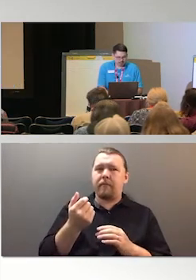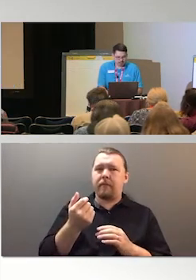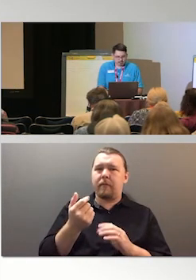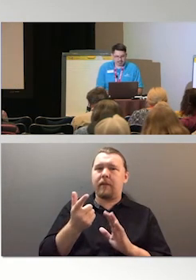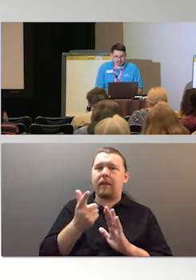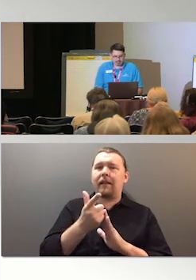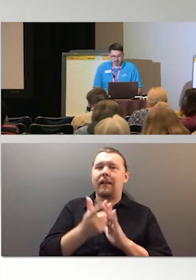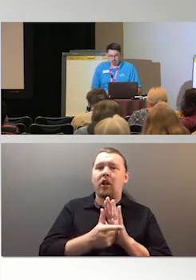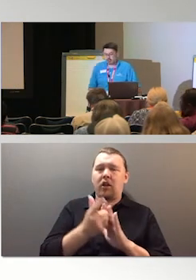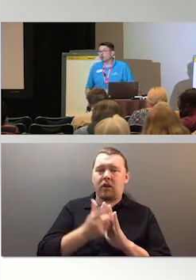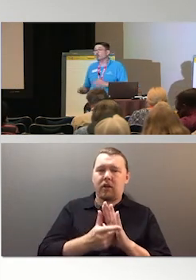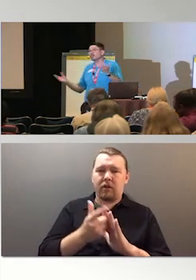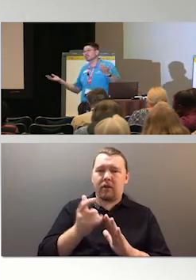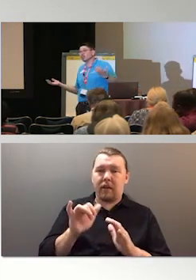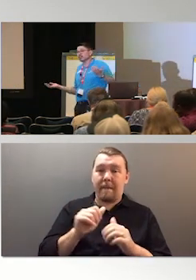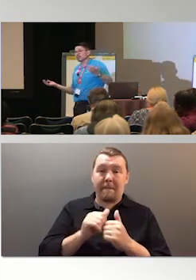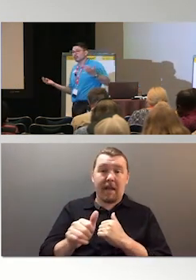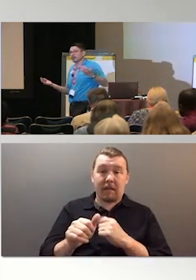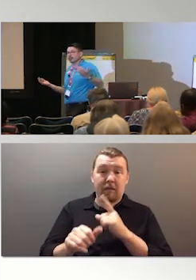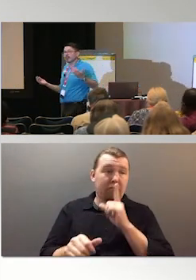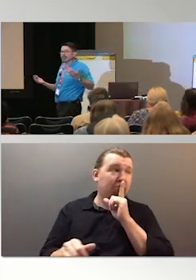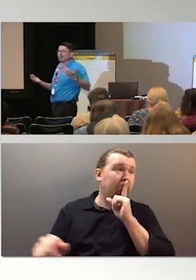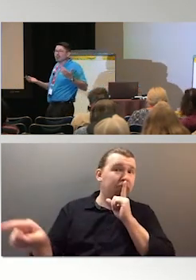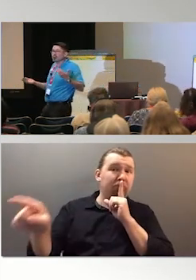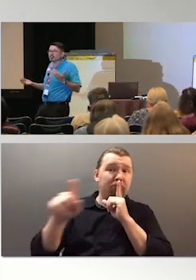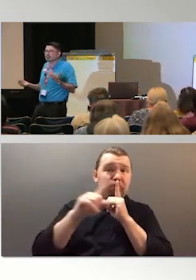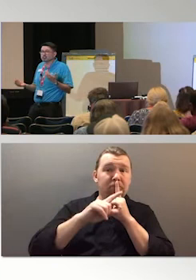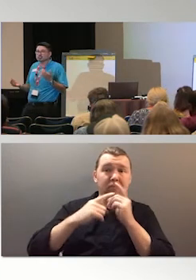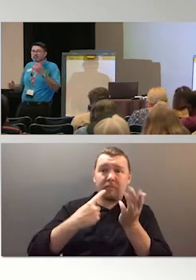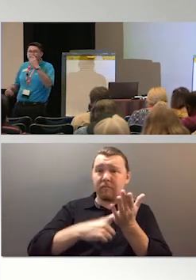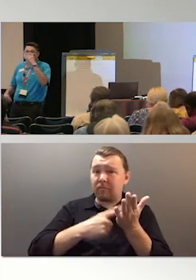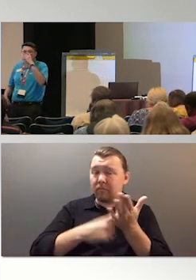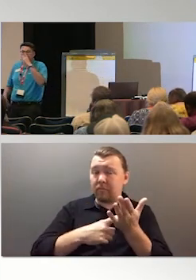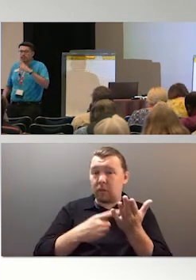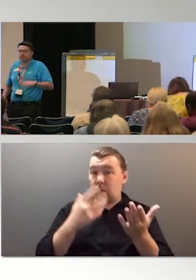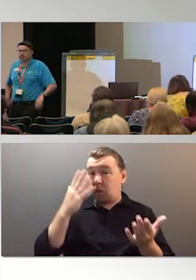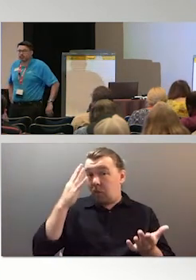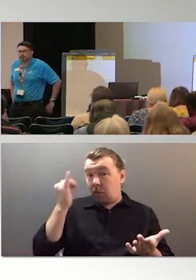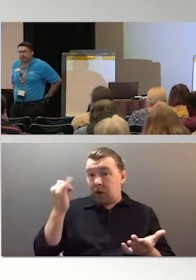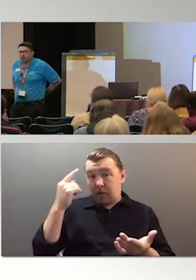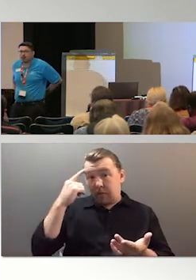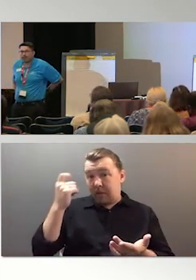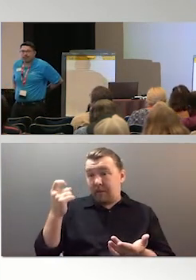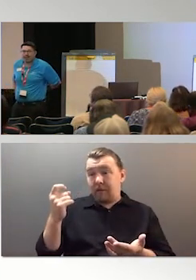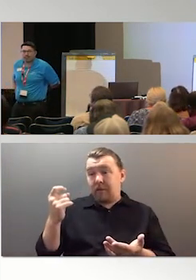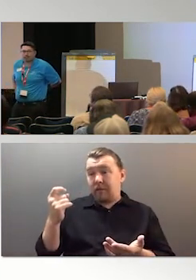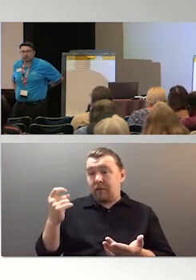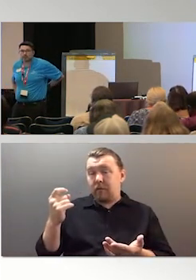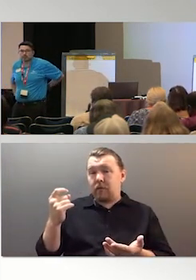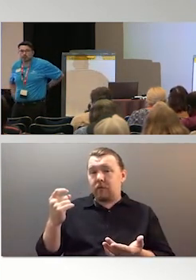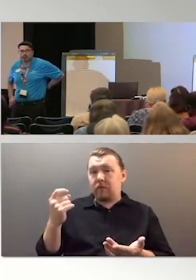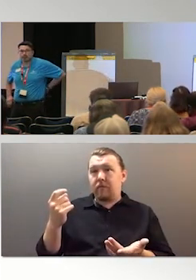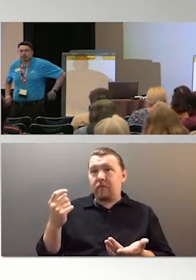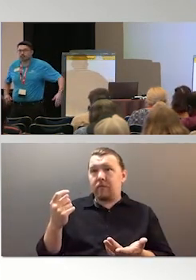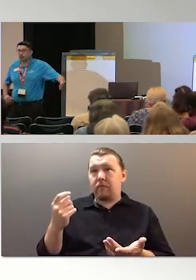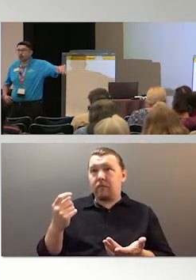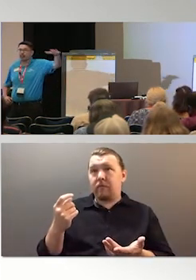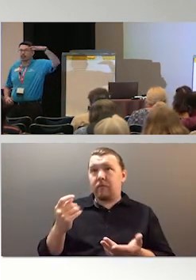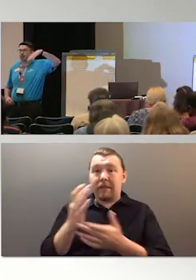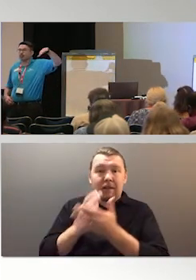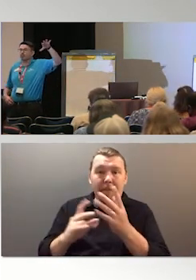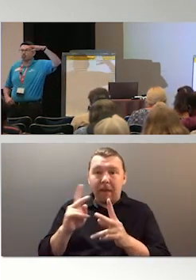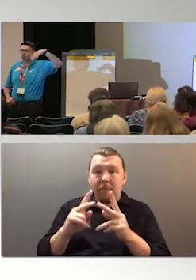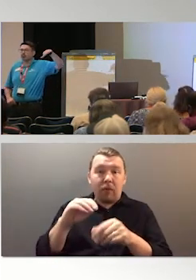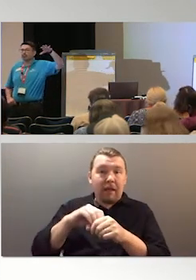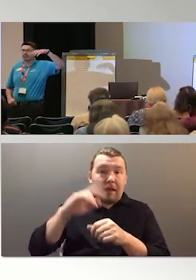passed that nobody is talking about, and I don't know if it's just because it was why it passed was some people that were in